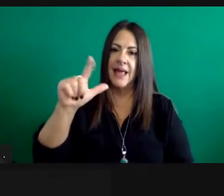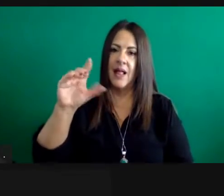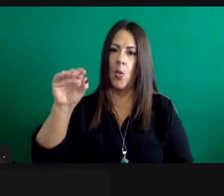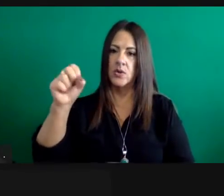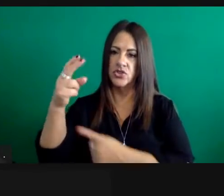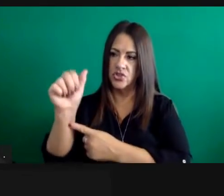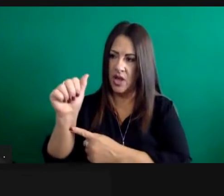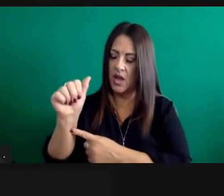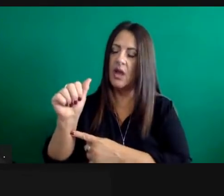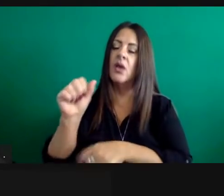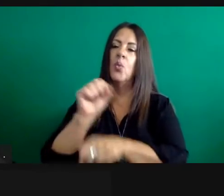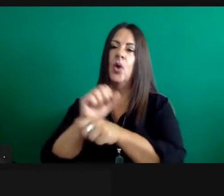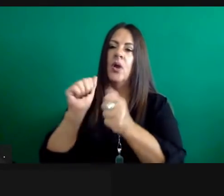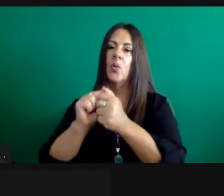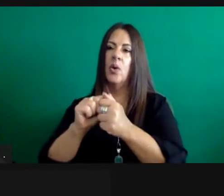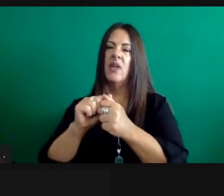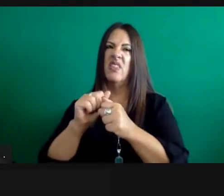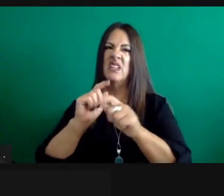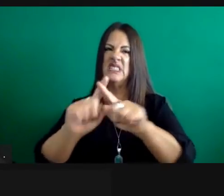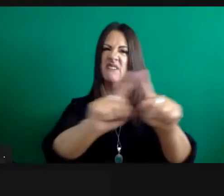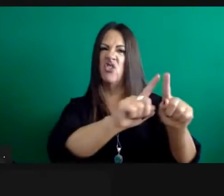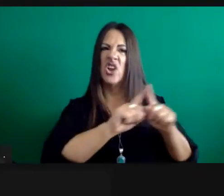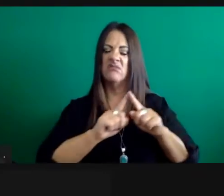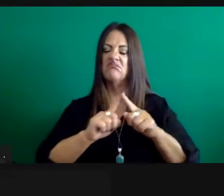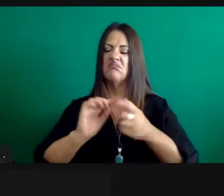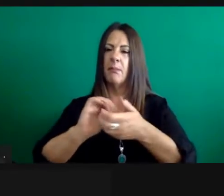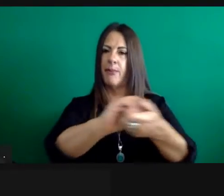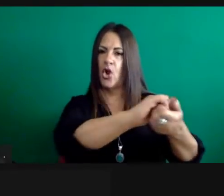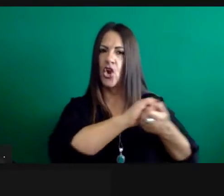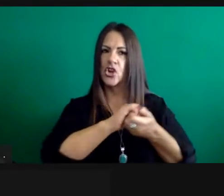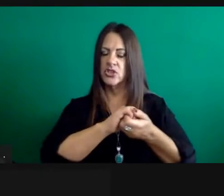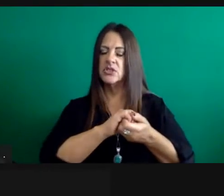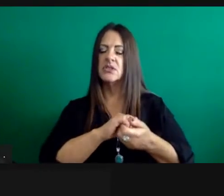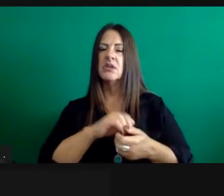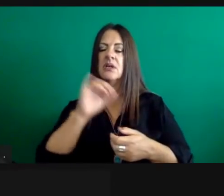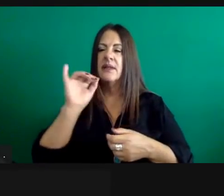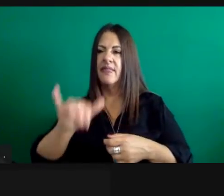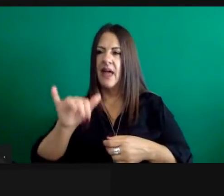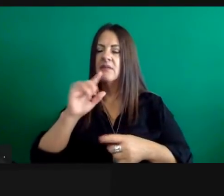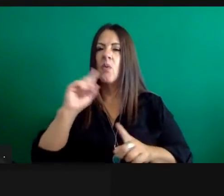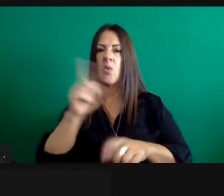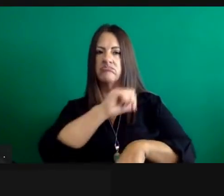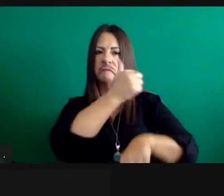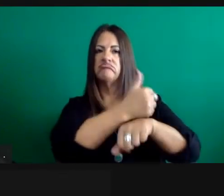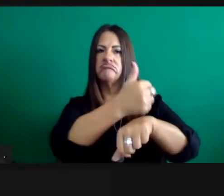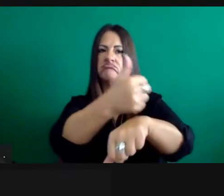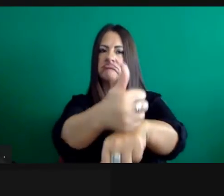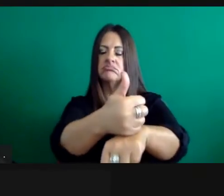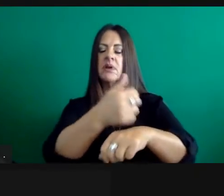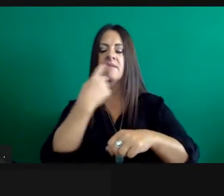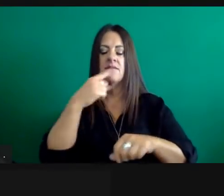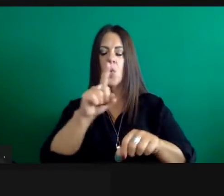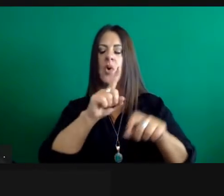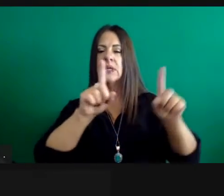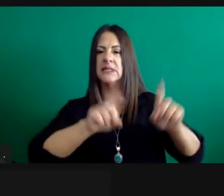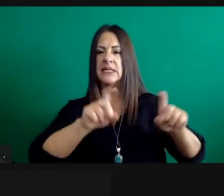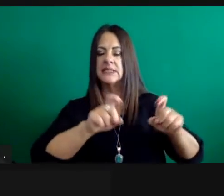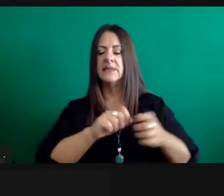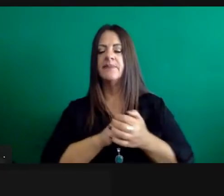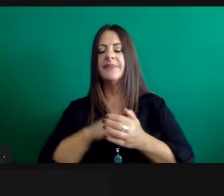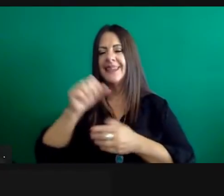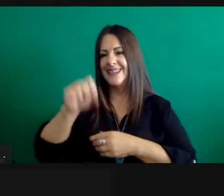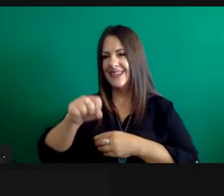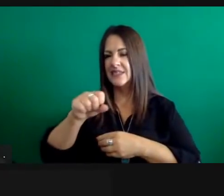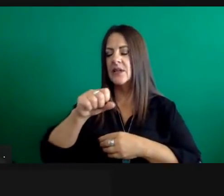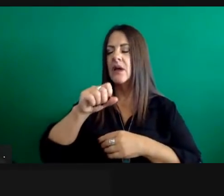sector partners across the state to determine how to have those be in place. And to your question about prison employees,